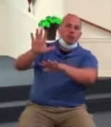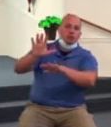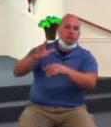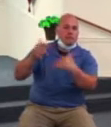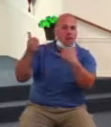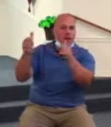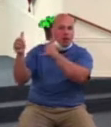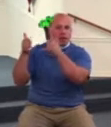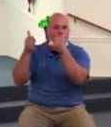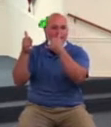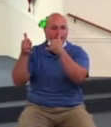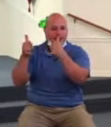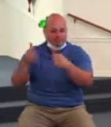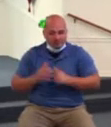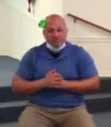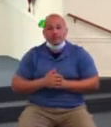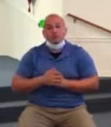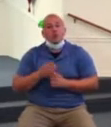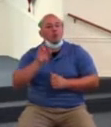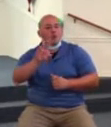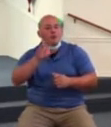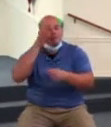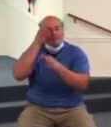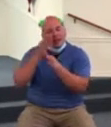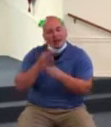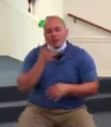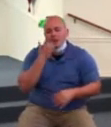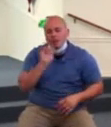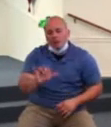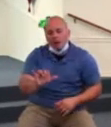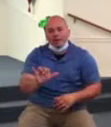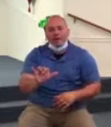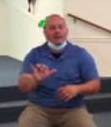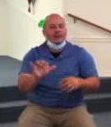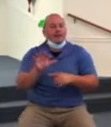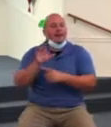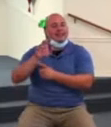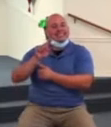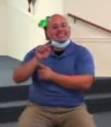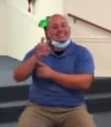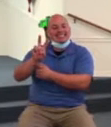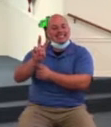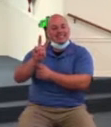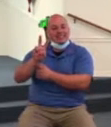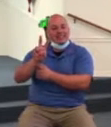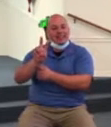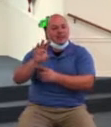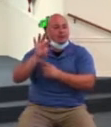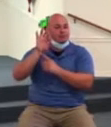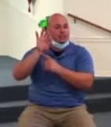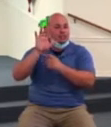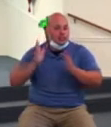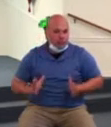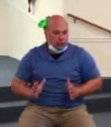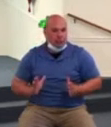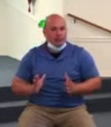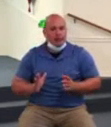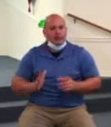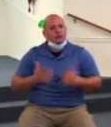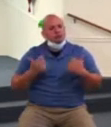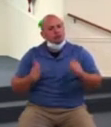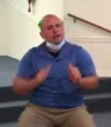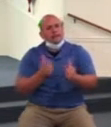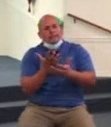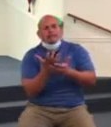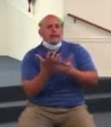made-for-TV preacher offering a passionate appeal, preferably in a southern accent, for you to open your heart and